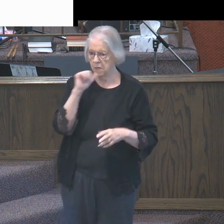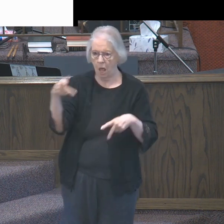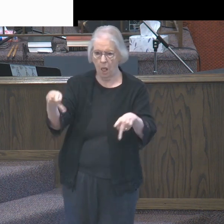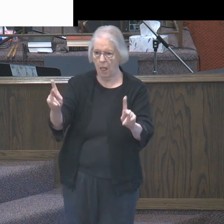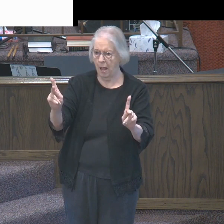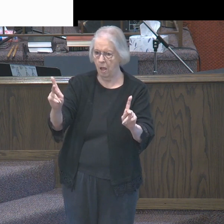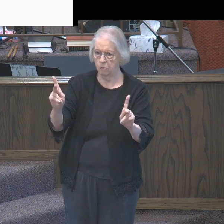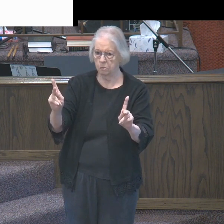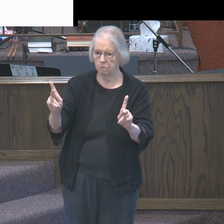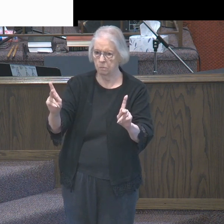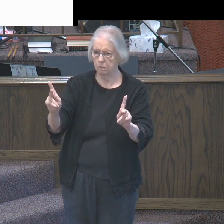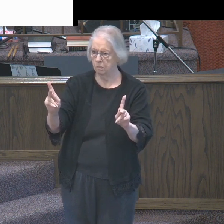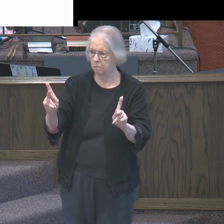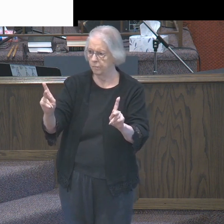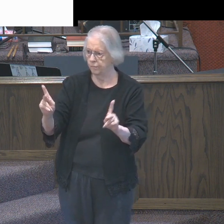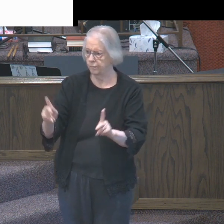and when He says to them,